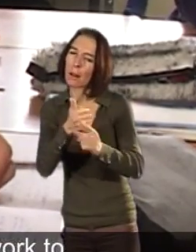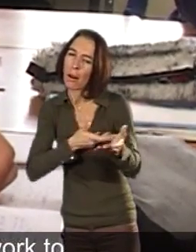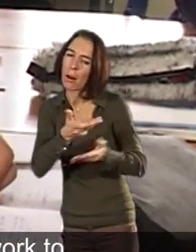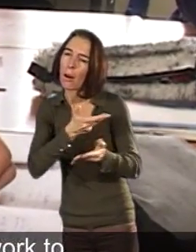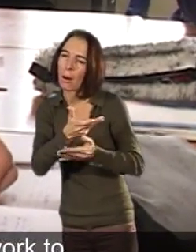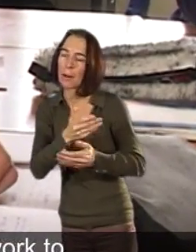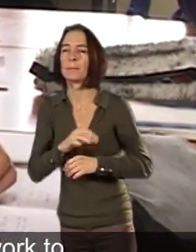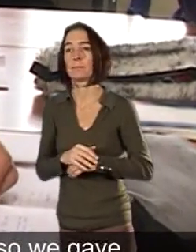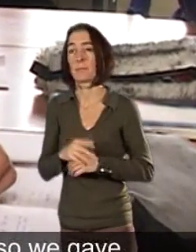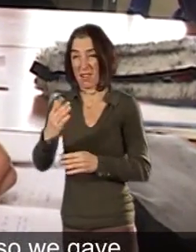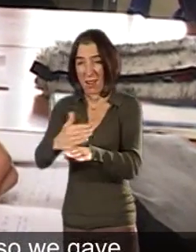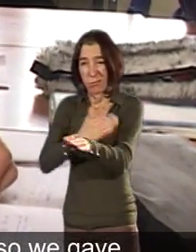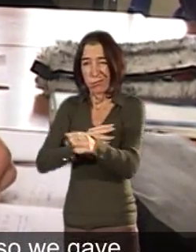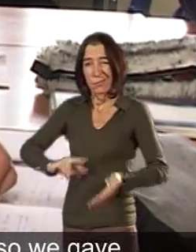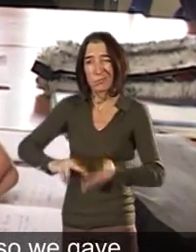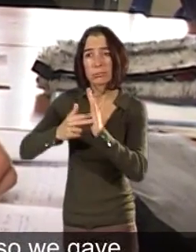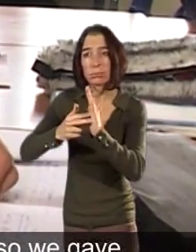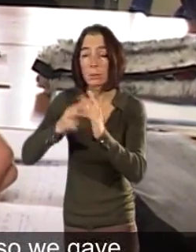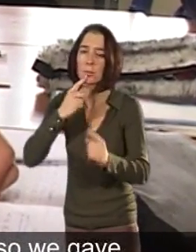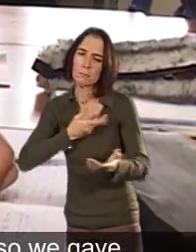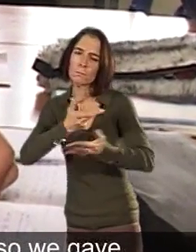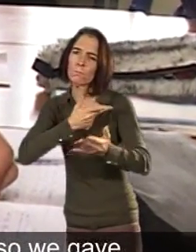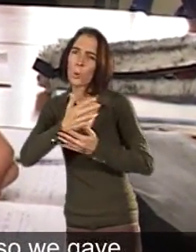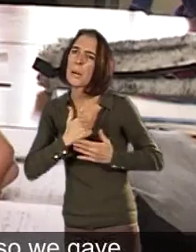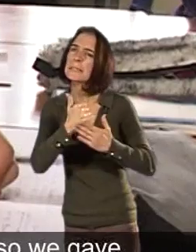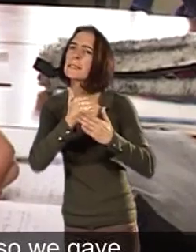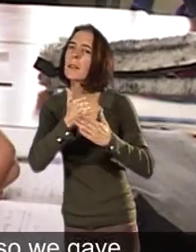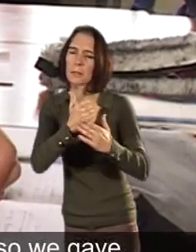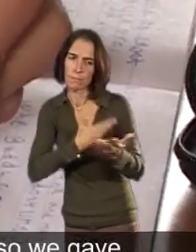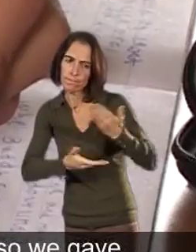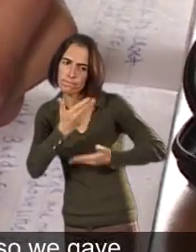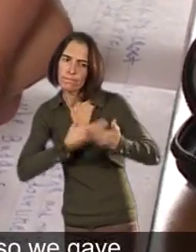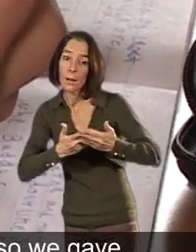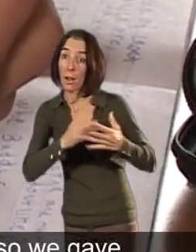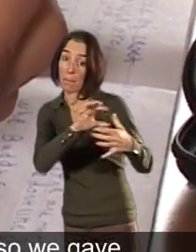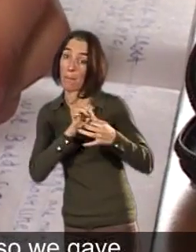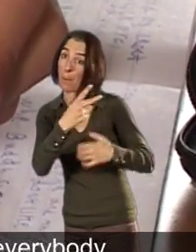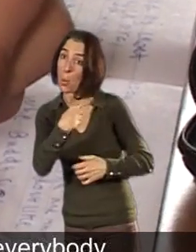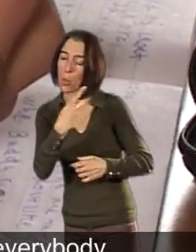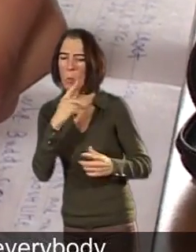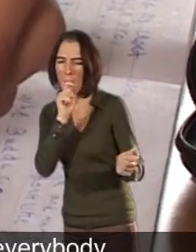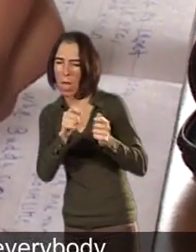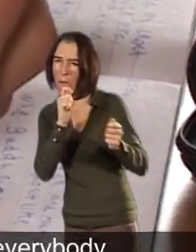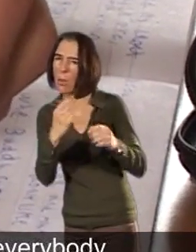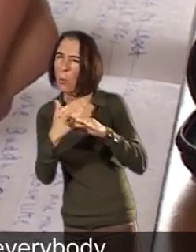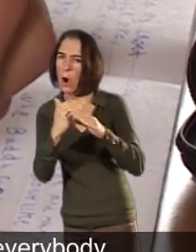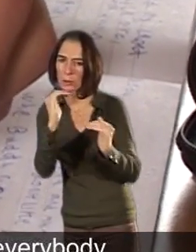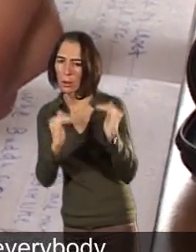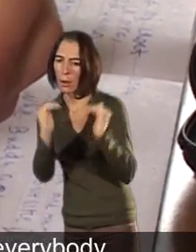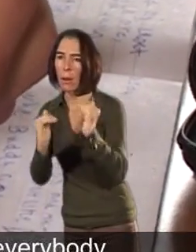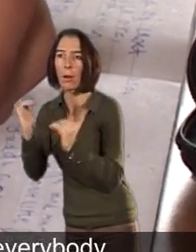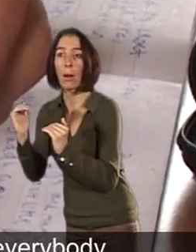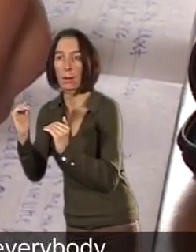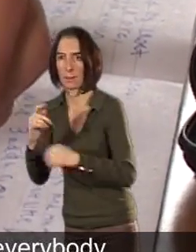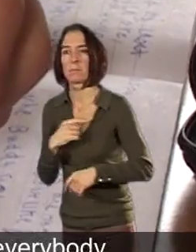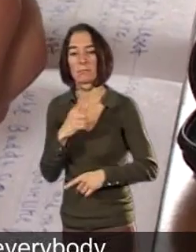it was about understanding from a text how emotion came out. So we gave him some pictures as clues to those emotions. So he was able to do the